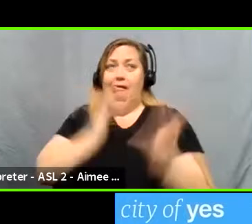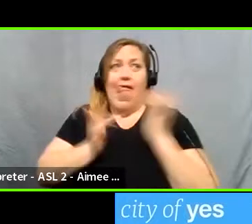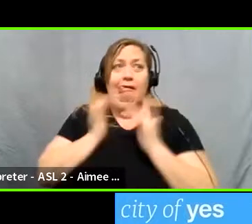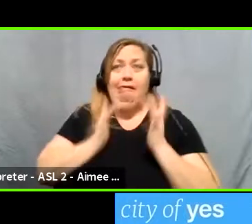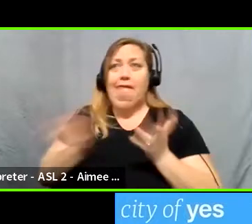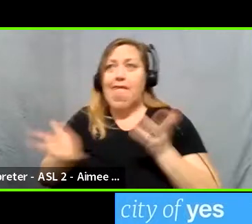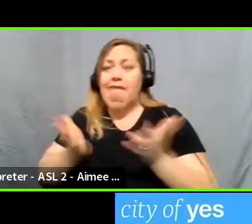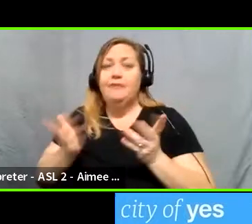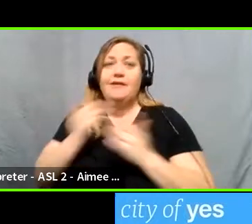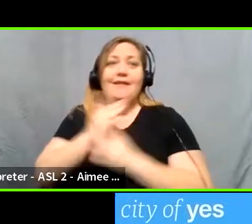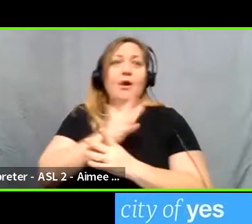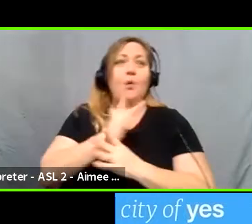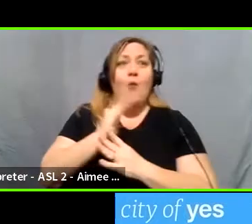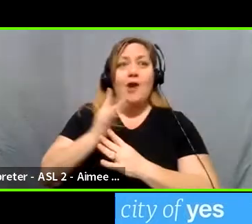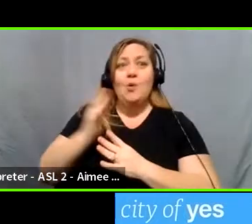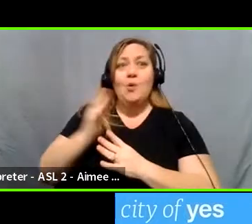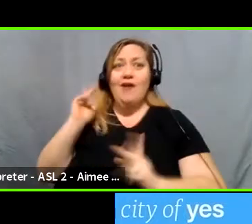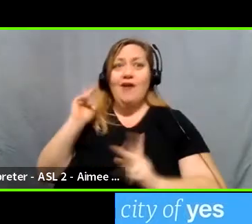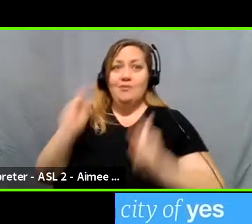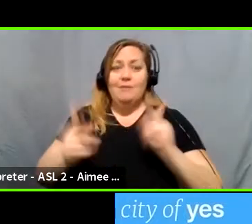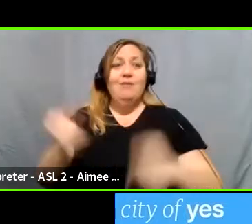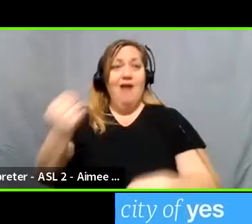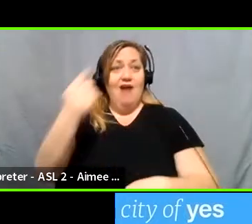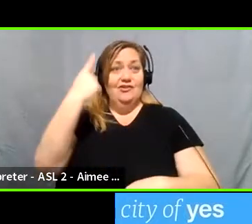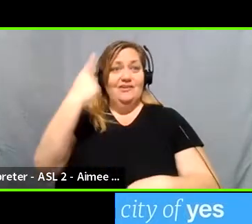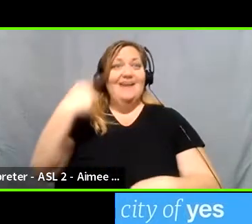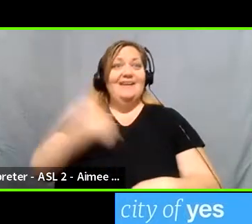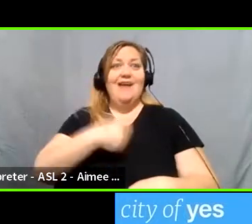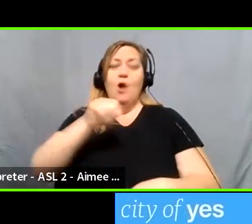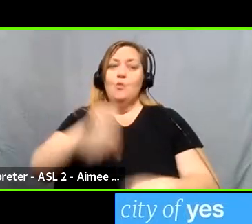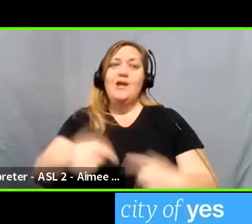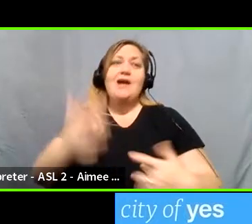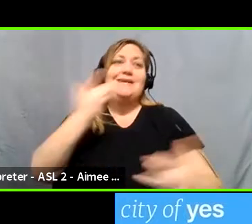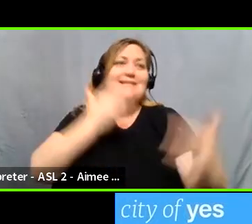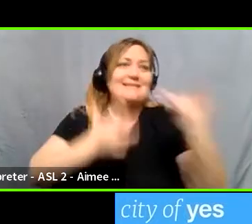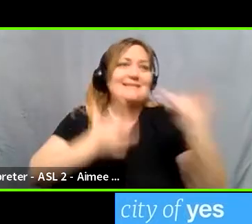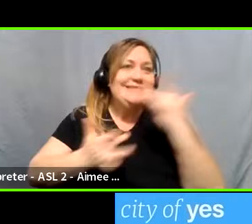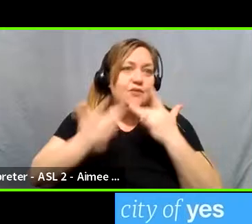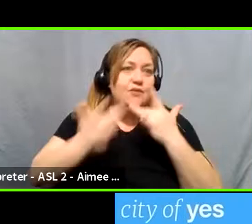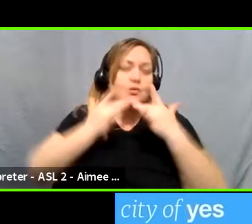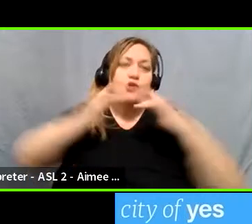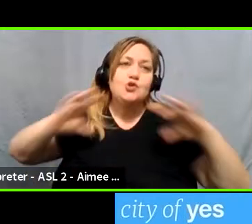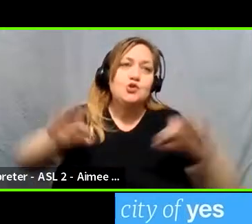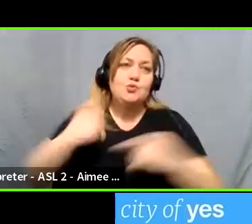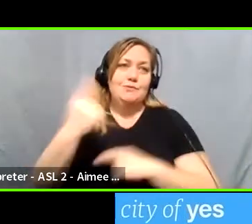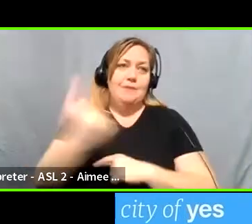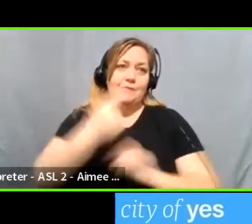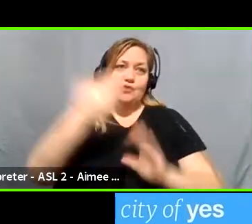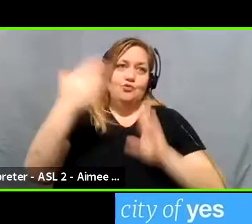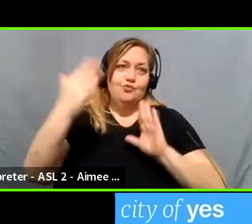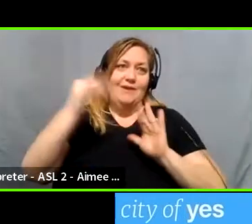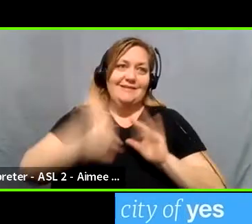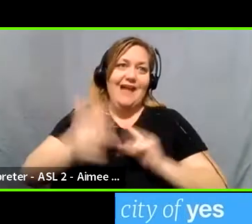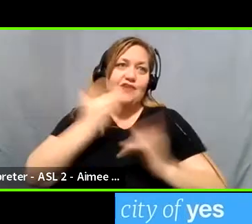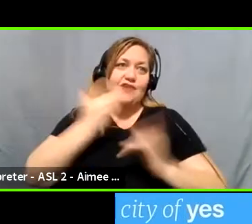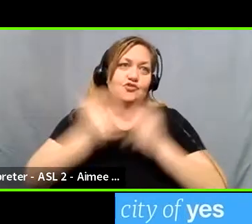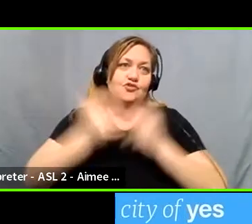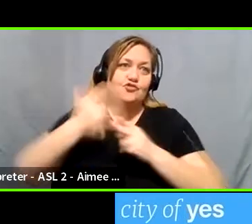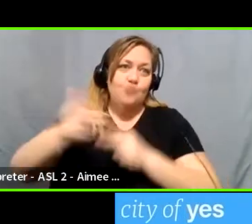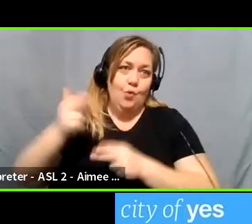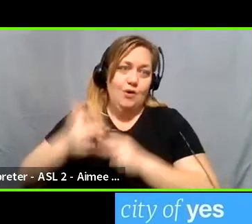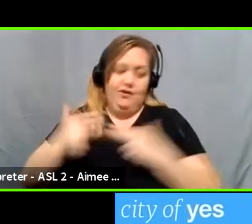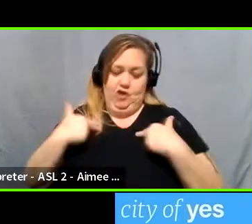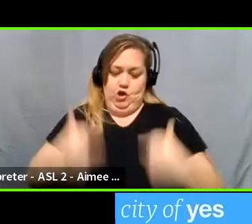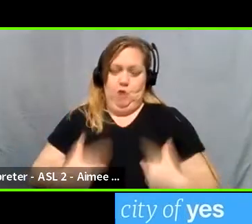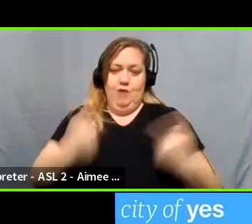wider and wider range of people understand that we are desperate to do something to address the housing shortage and those human consequences that